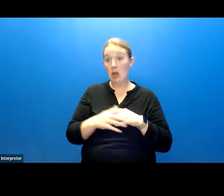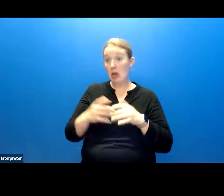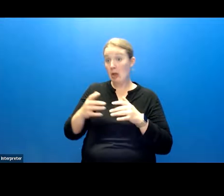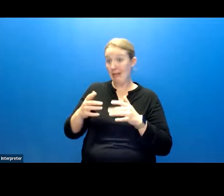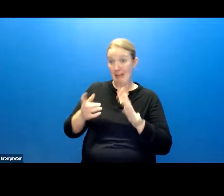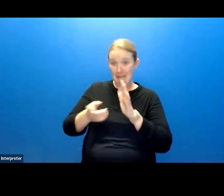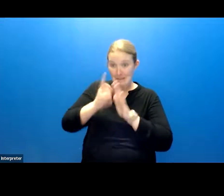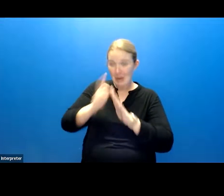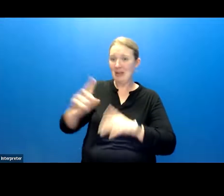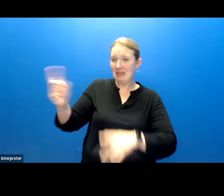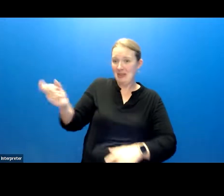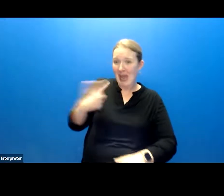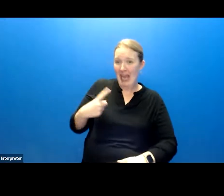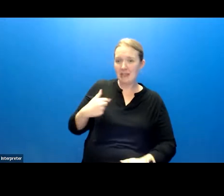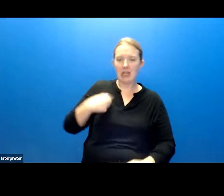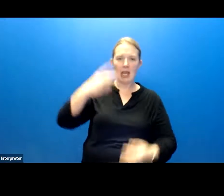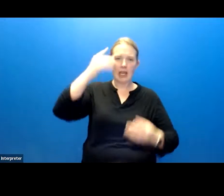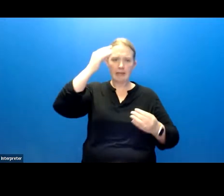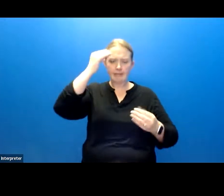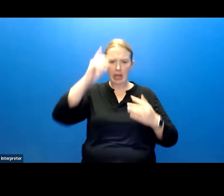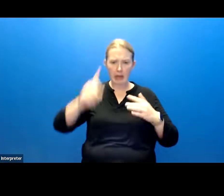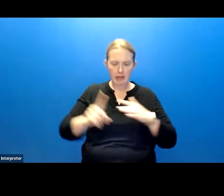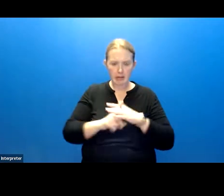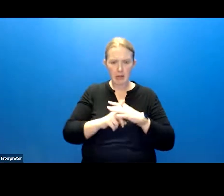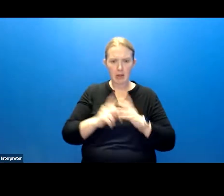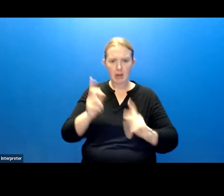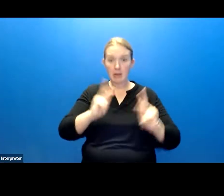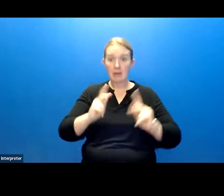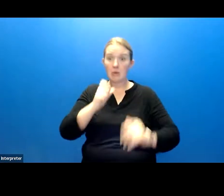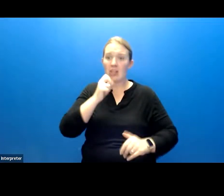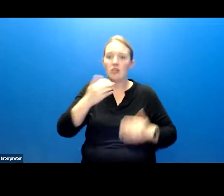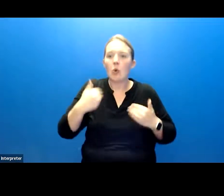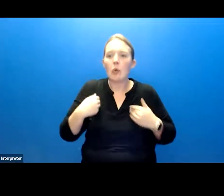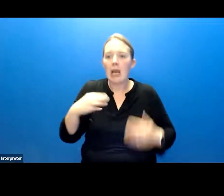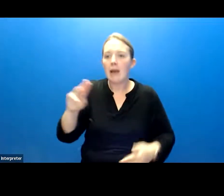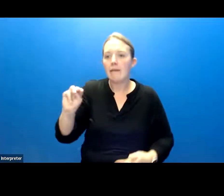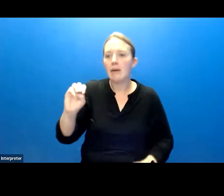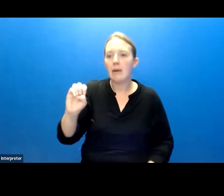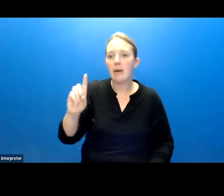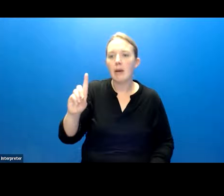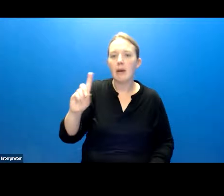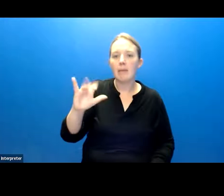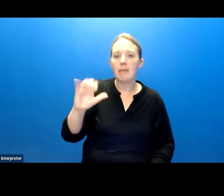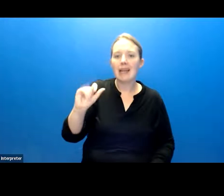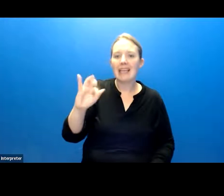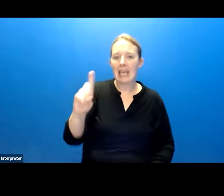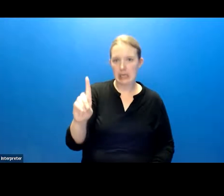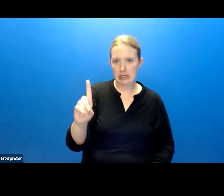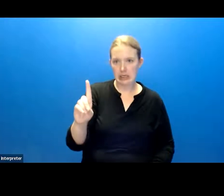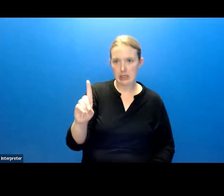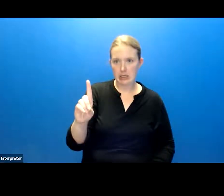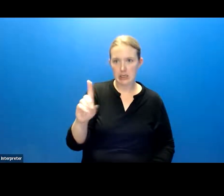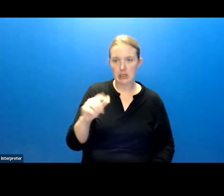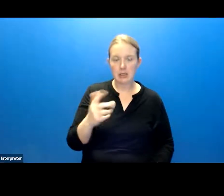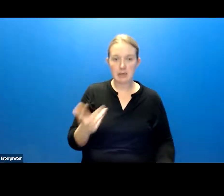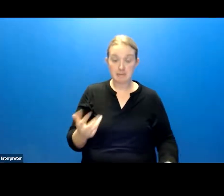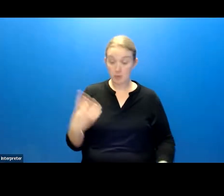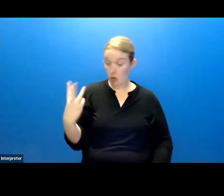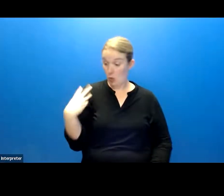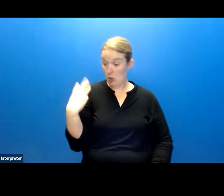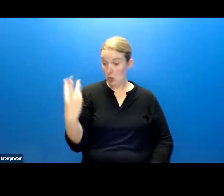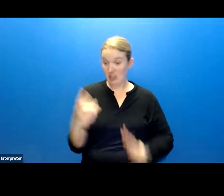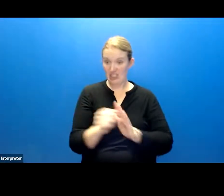question, I immediately think about, well, what about the people that are not on Medicaid? So in Washington,